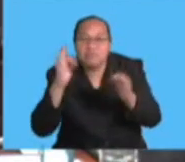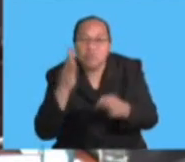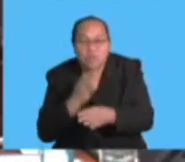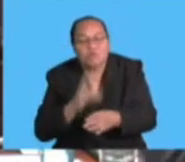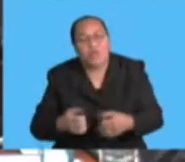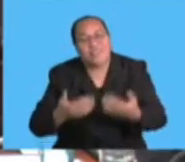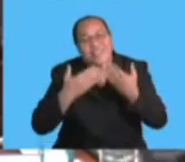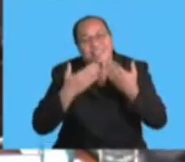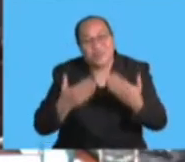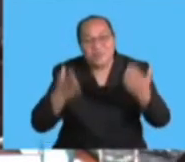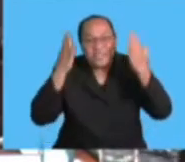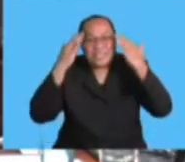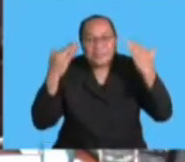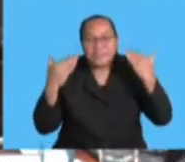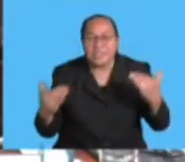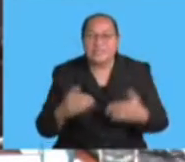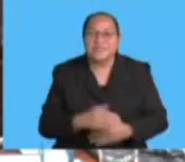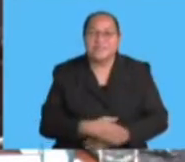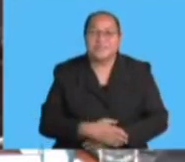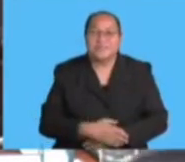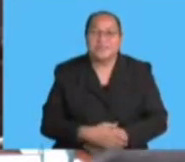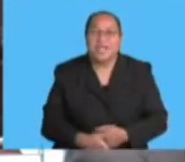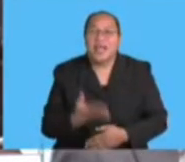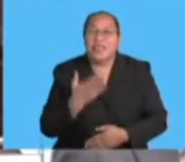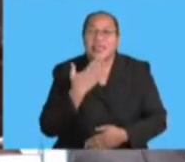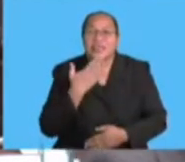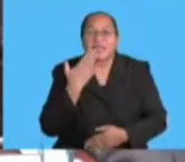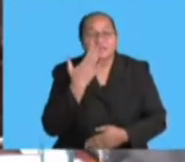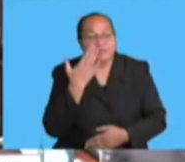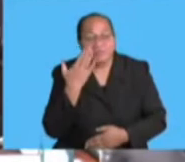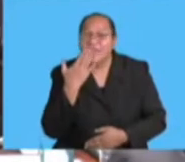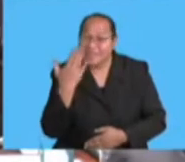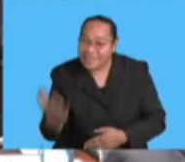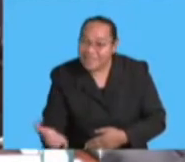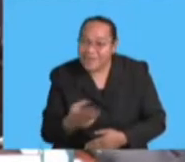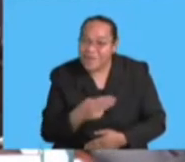thank you, Mr. Speaker, sir. I thank the Honourable Minister.